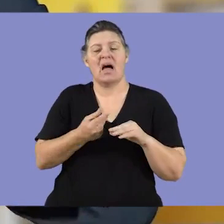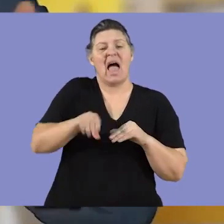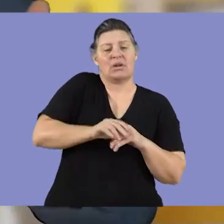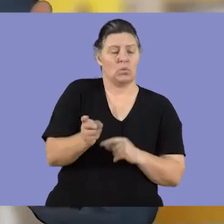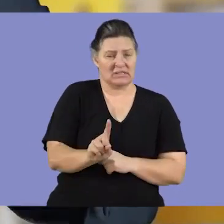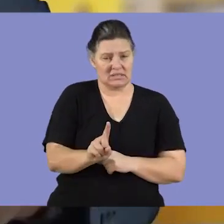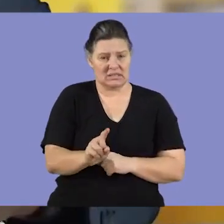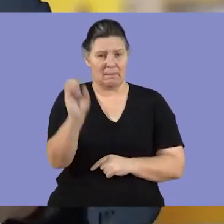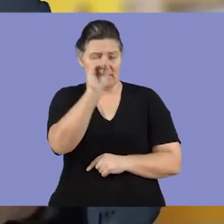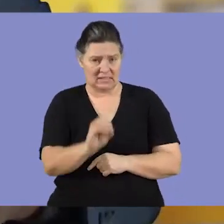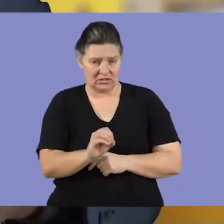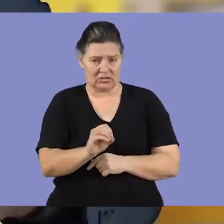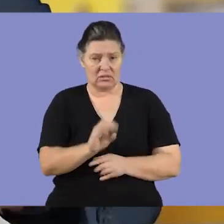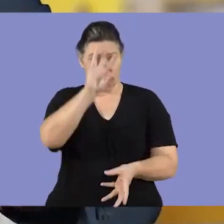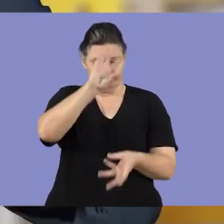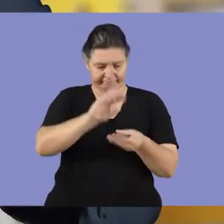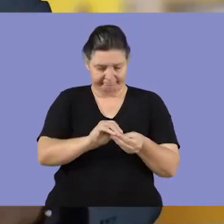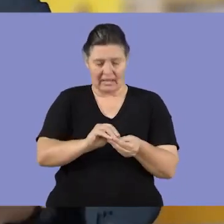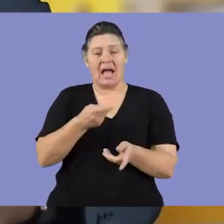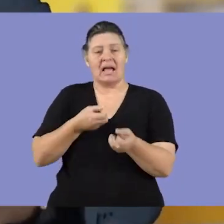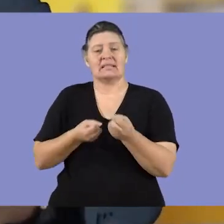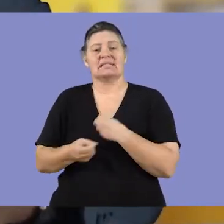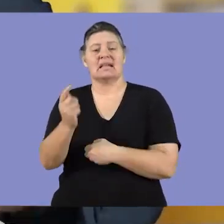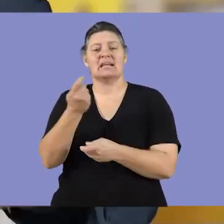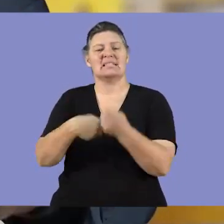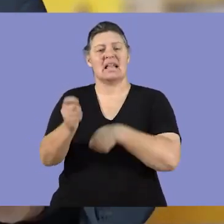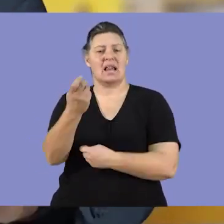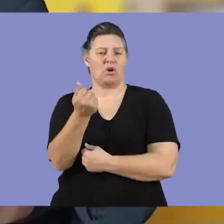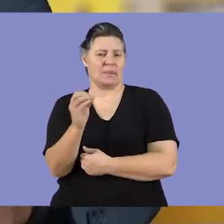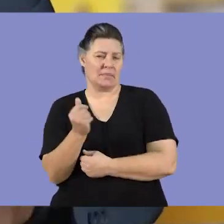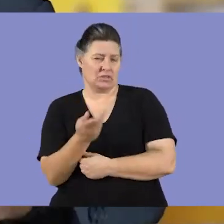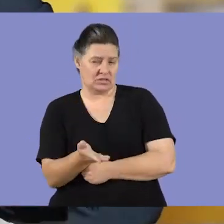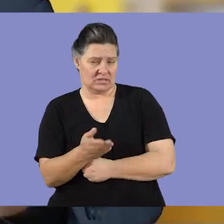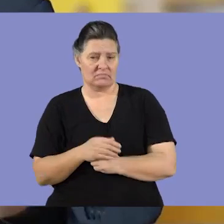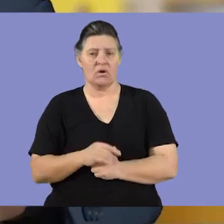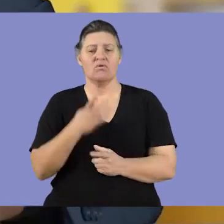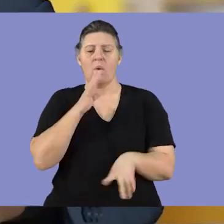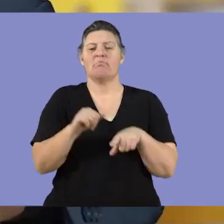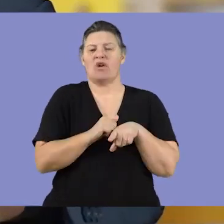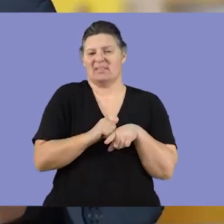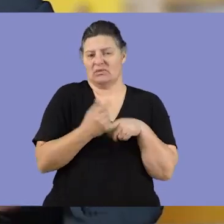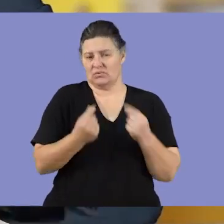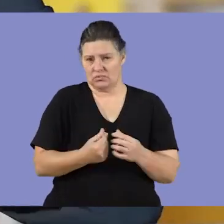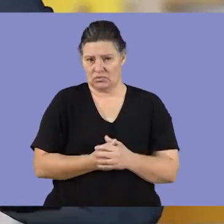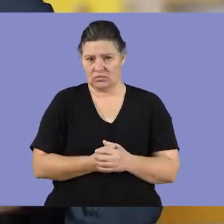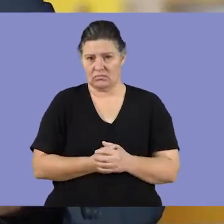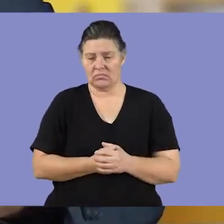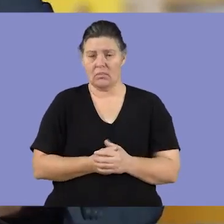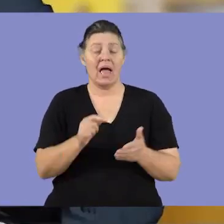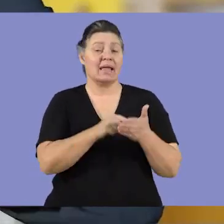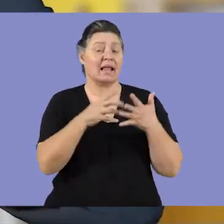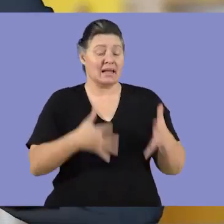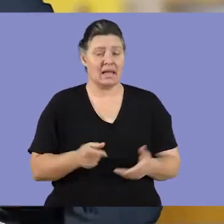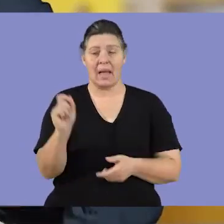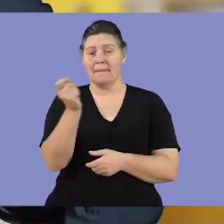question, and you would then calculate the selling price. But I want us now to do this practically so. So I want you to grab your